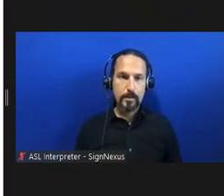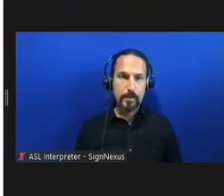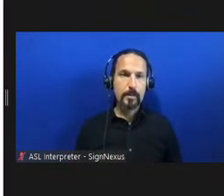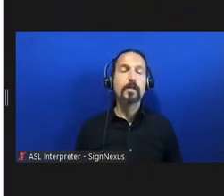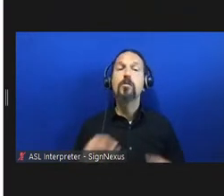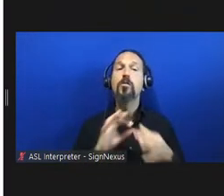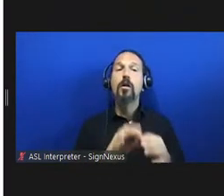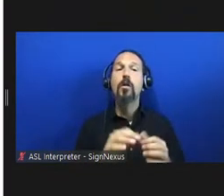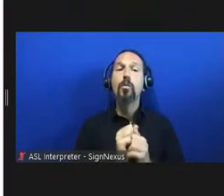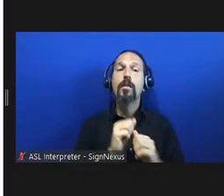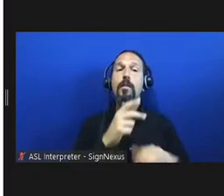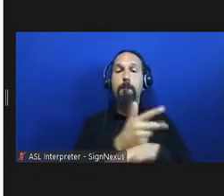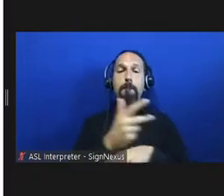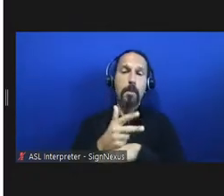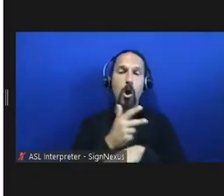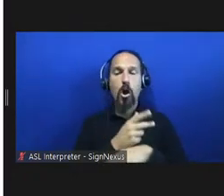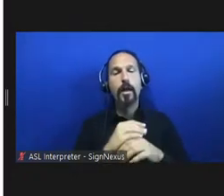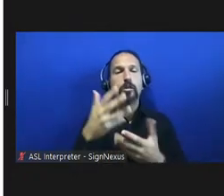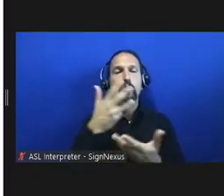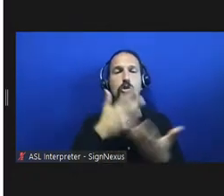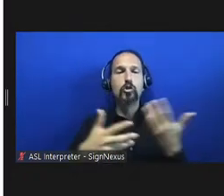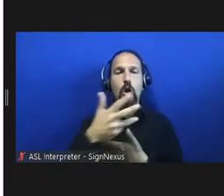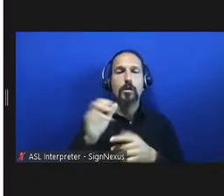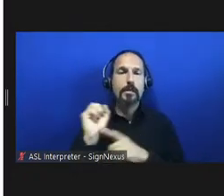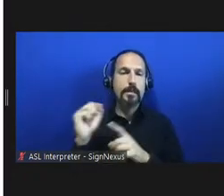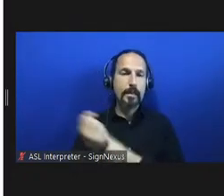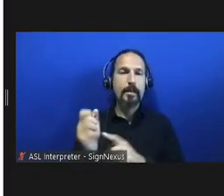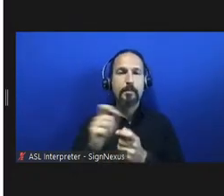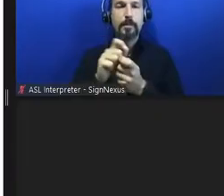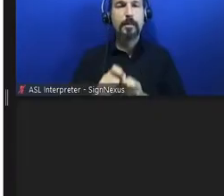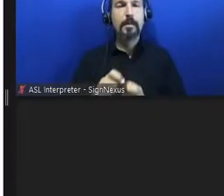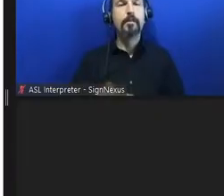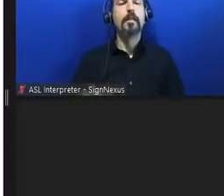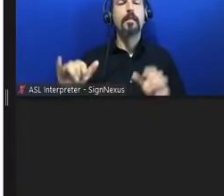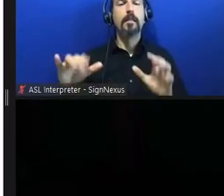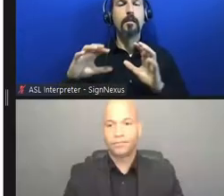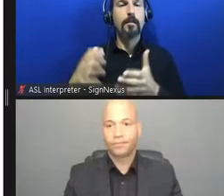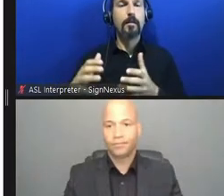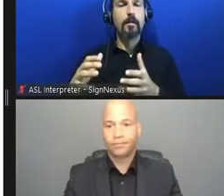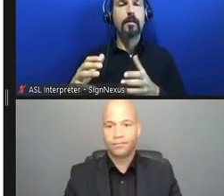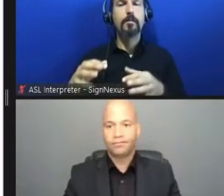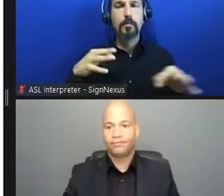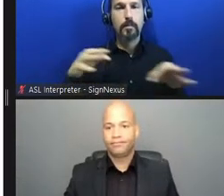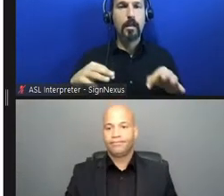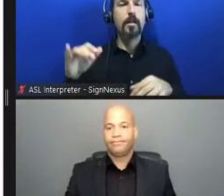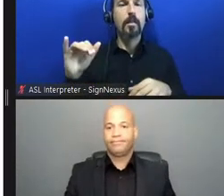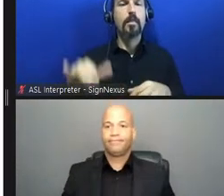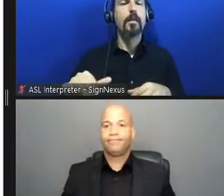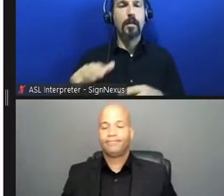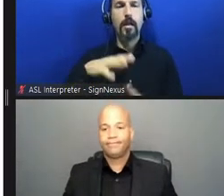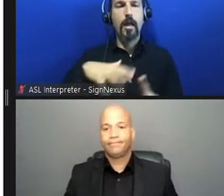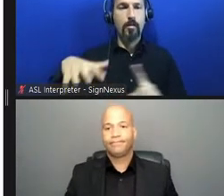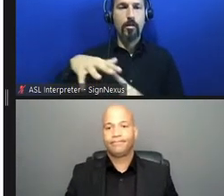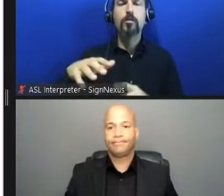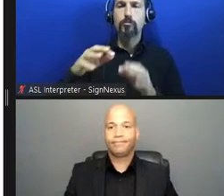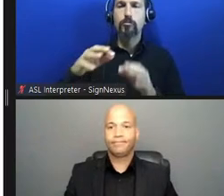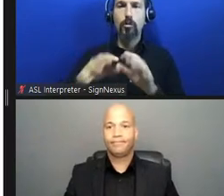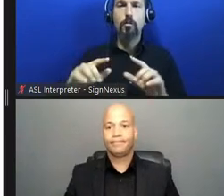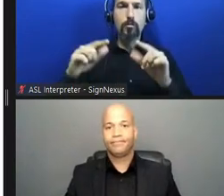with respect to parking and to social conditions specifically population characteristics and neighborhood character